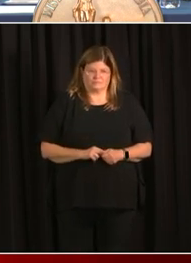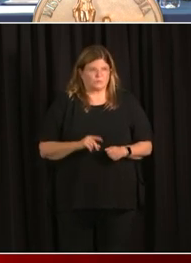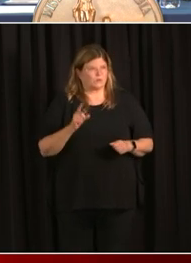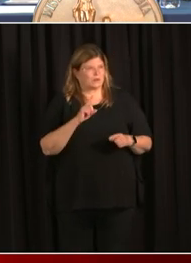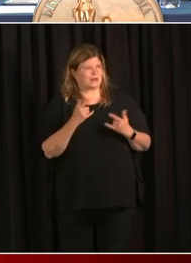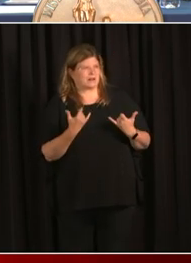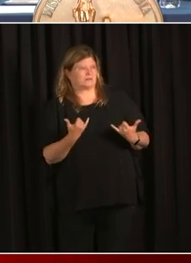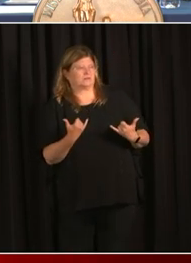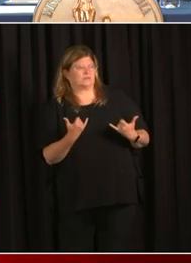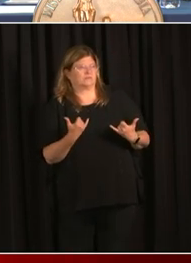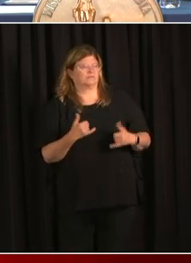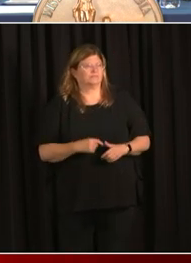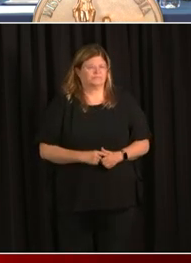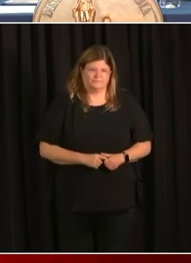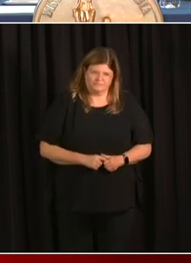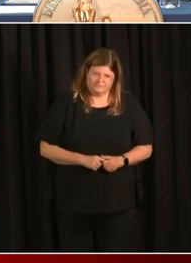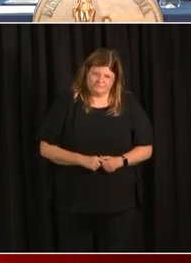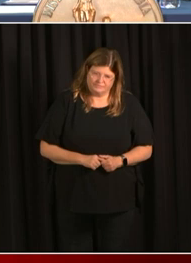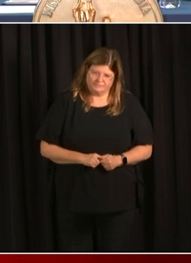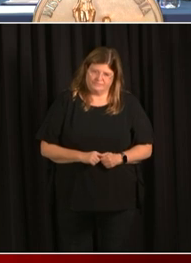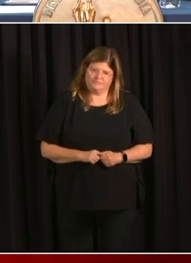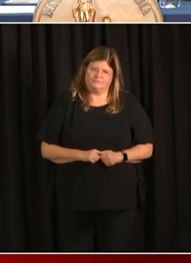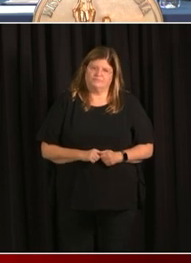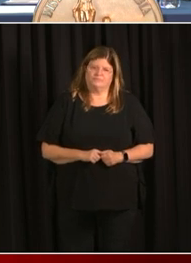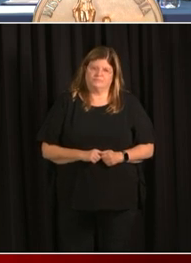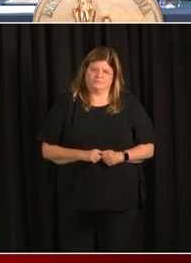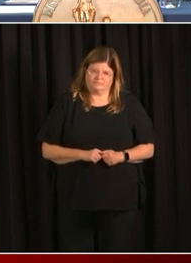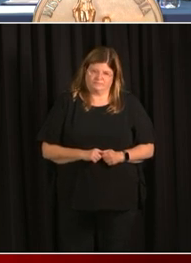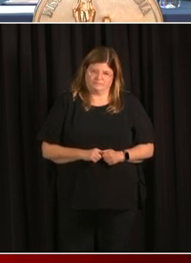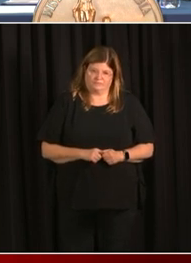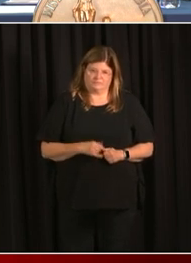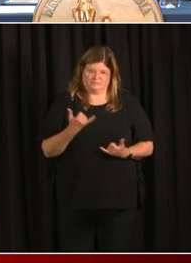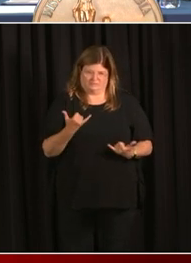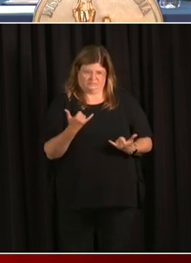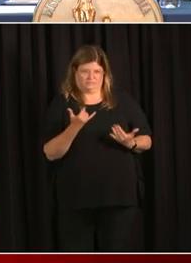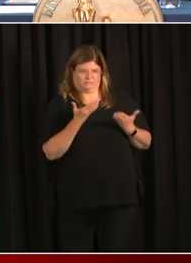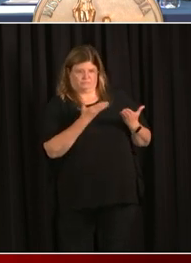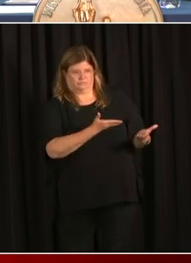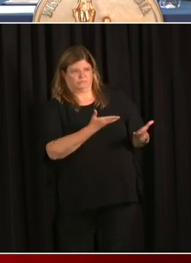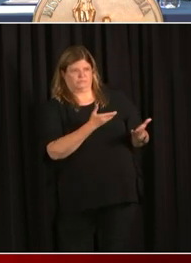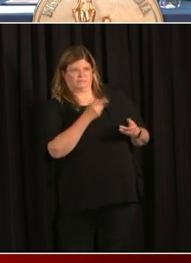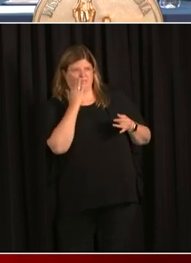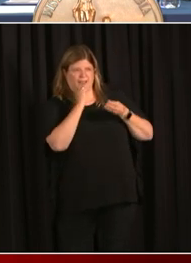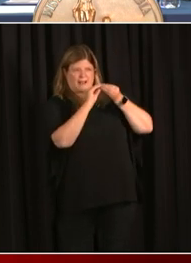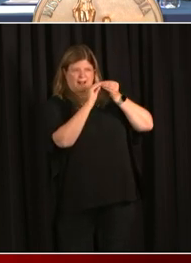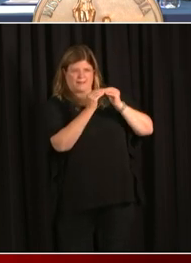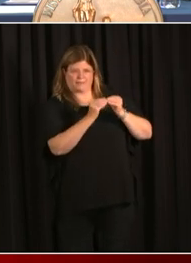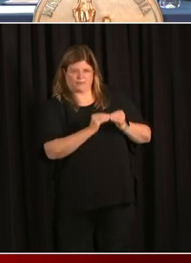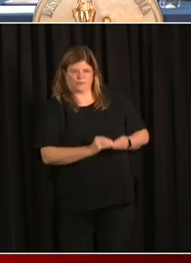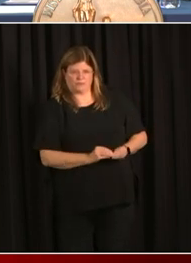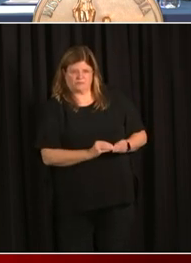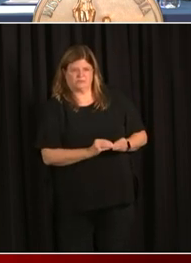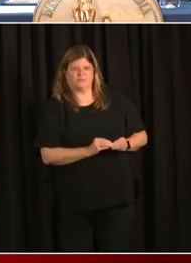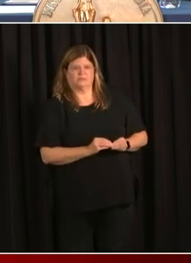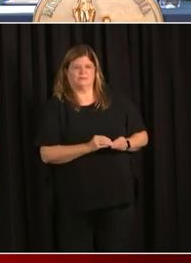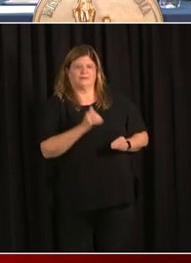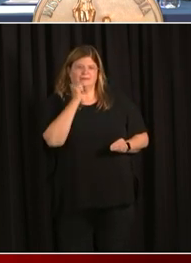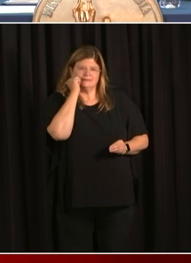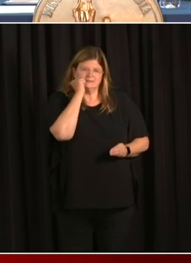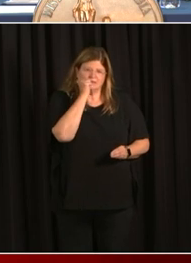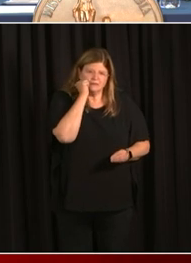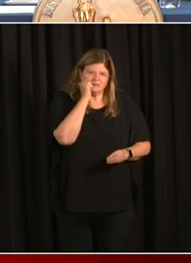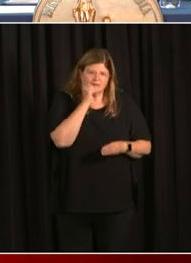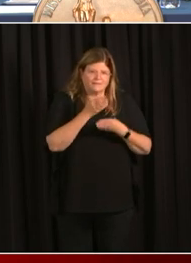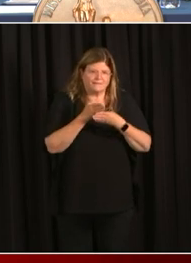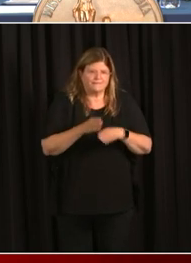this. You are familiar with this statistic that shows what's the daily average